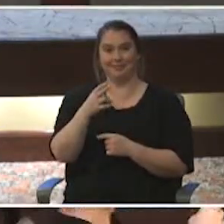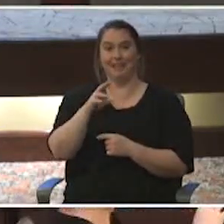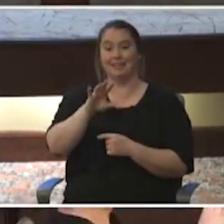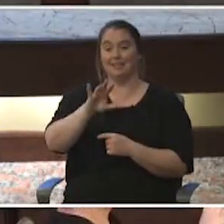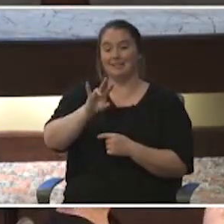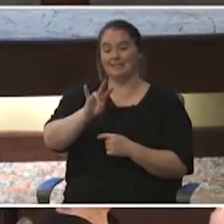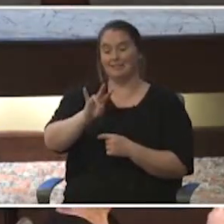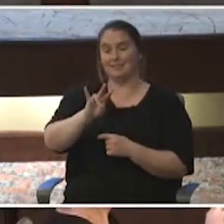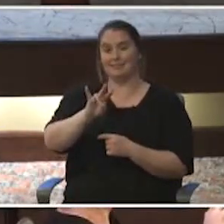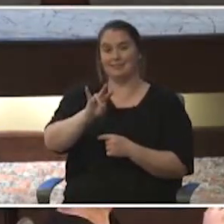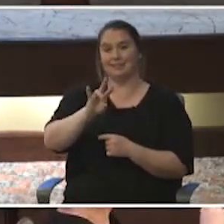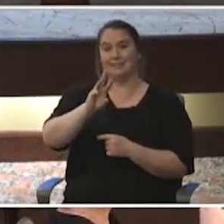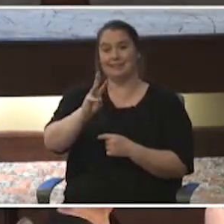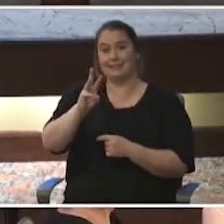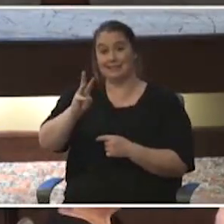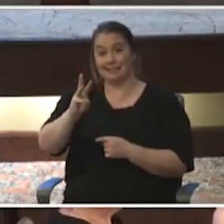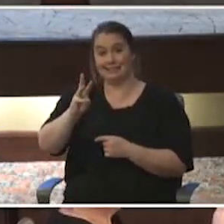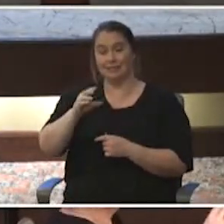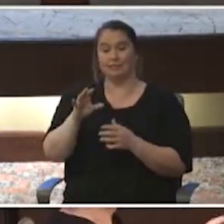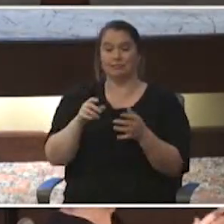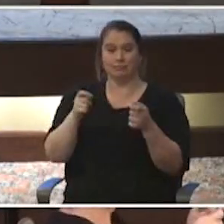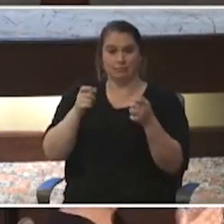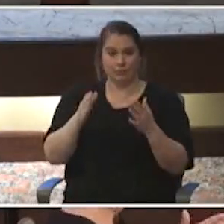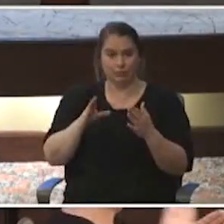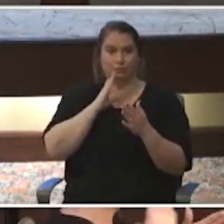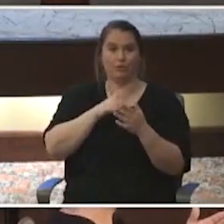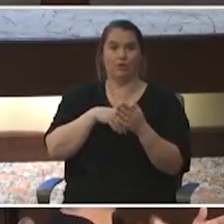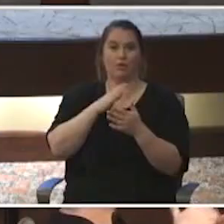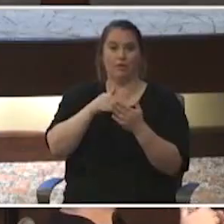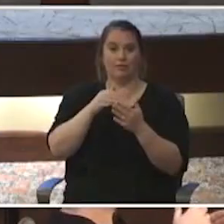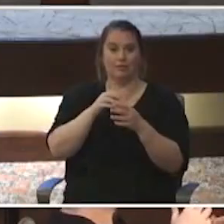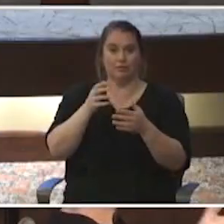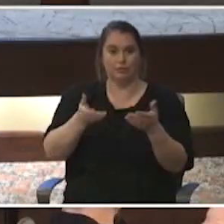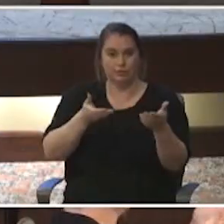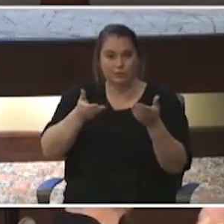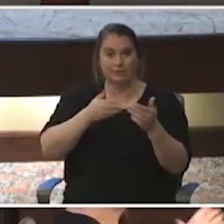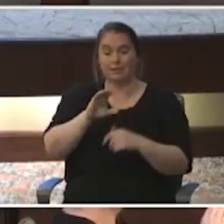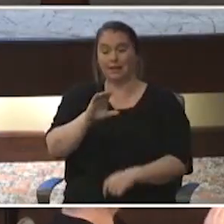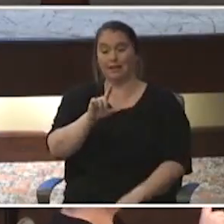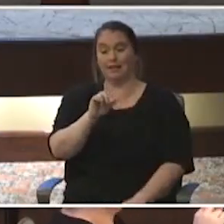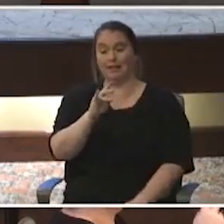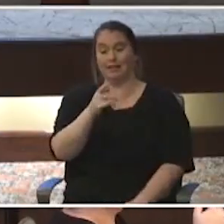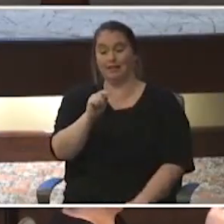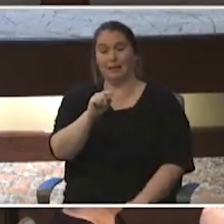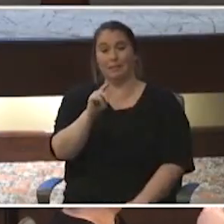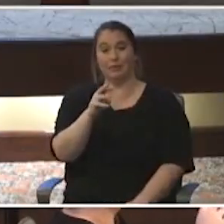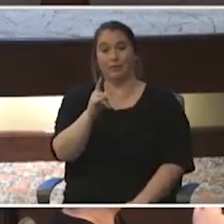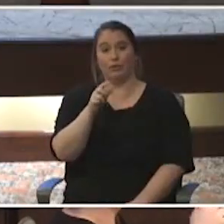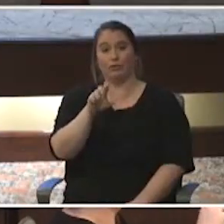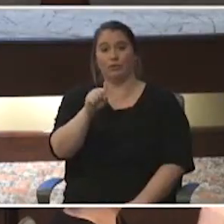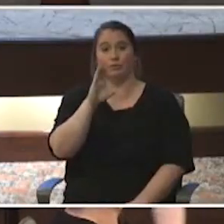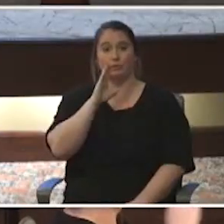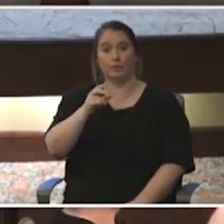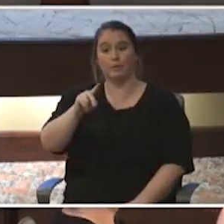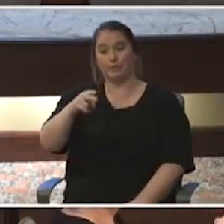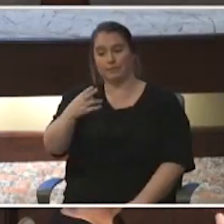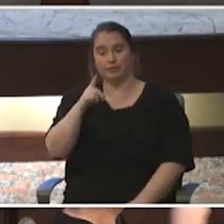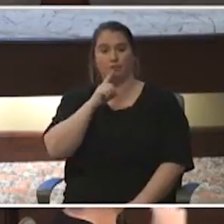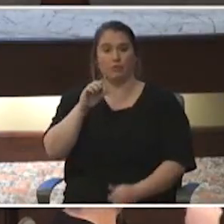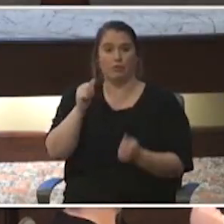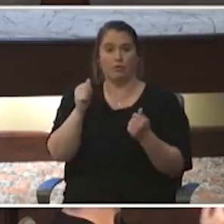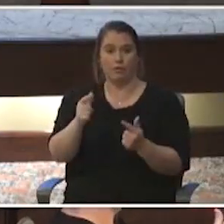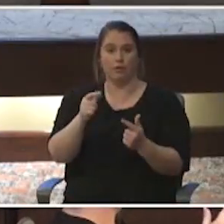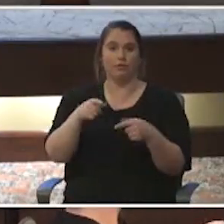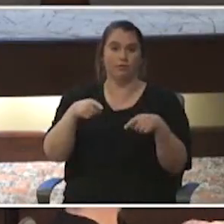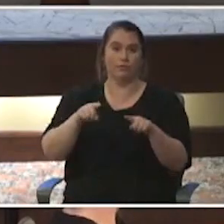766 during the business session, and Director of Development Services, Clint Peters, will provide an overview of the planning public hearing items during the work